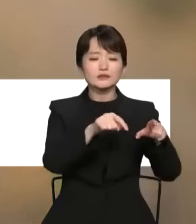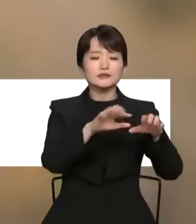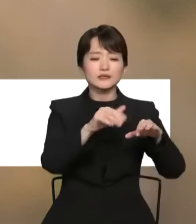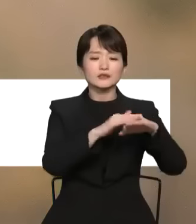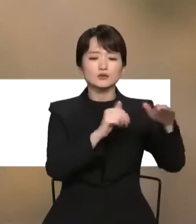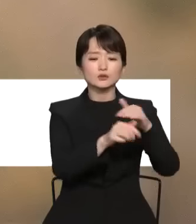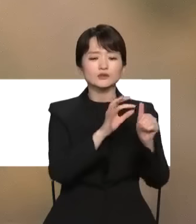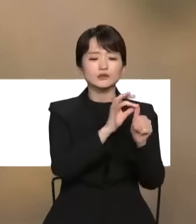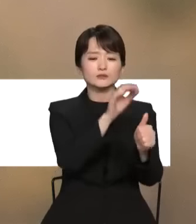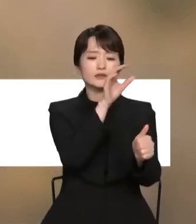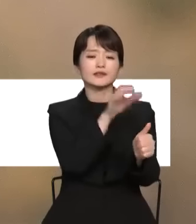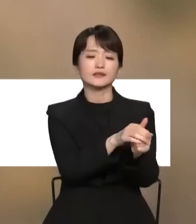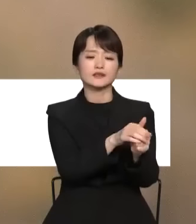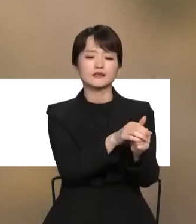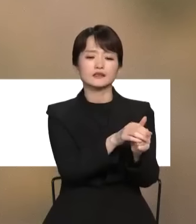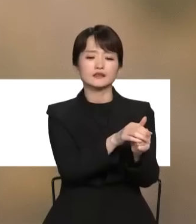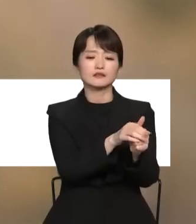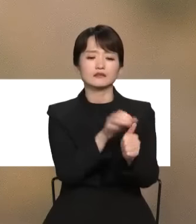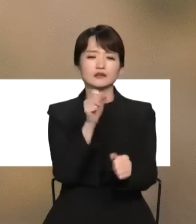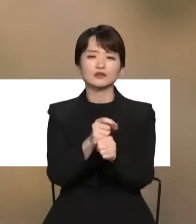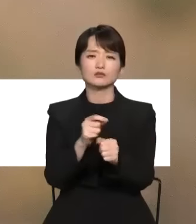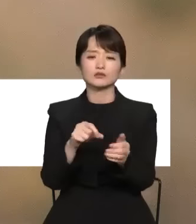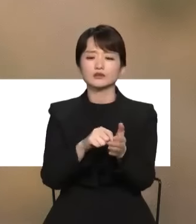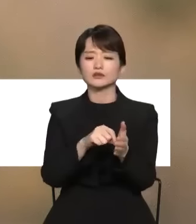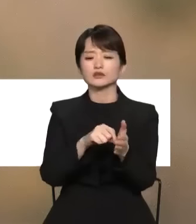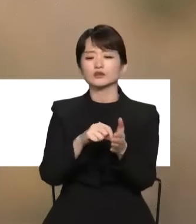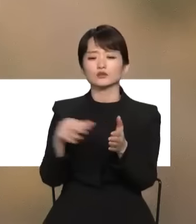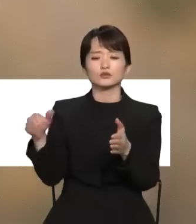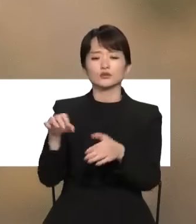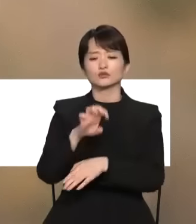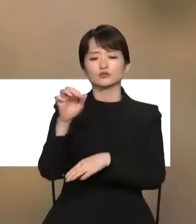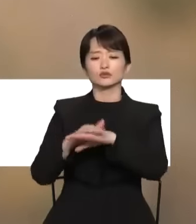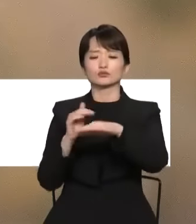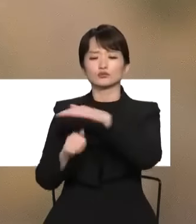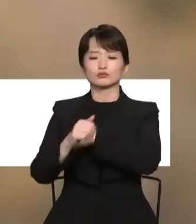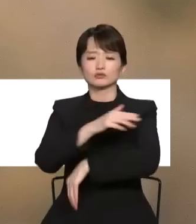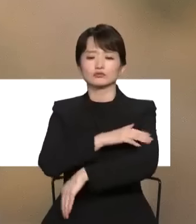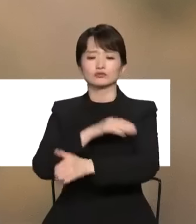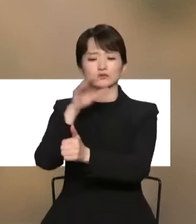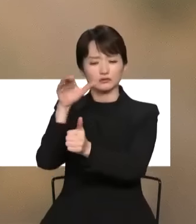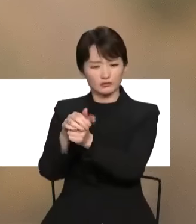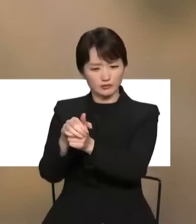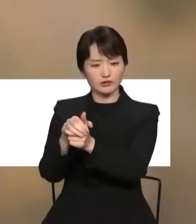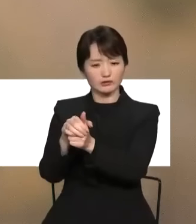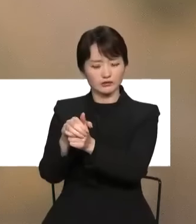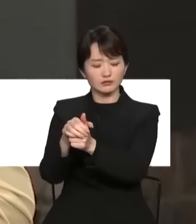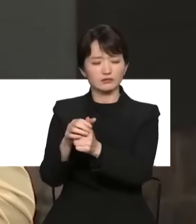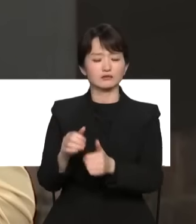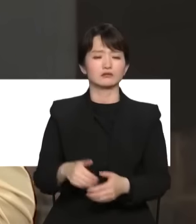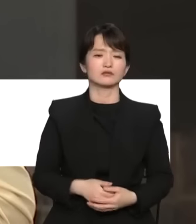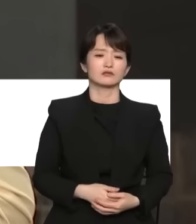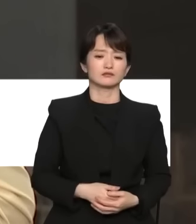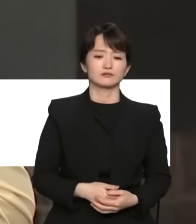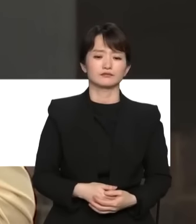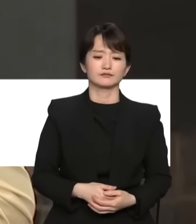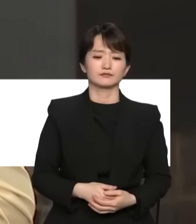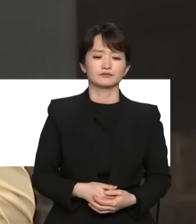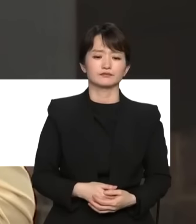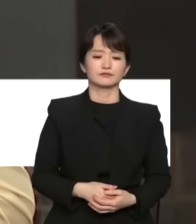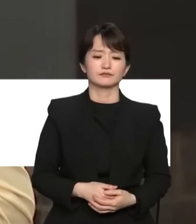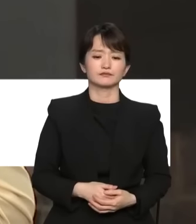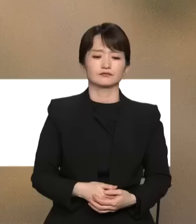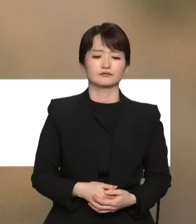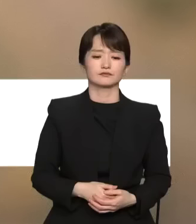certain periods. Normally they take players also from their own country or very established European